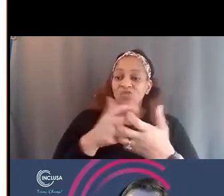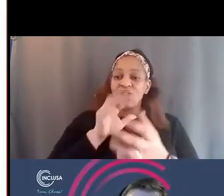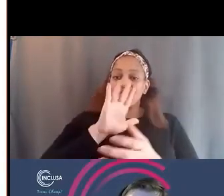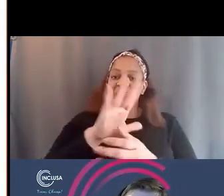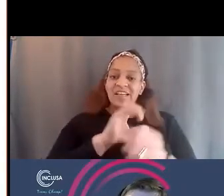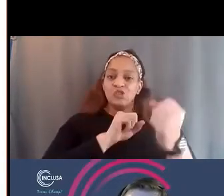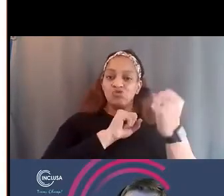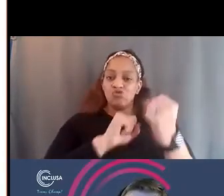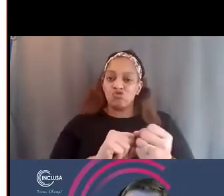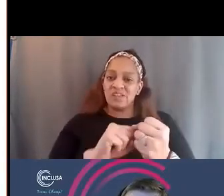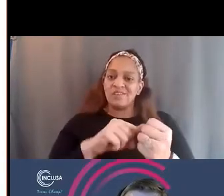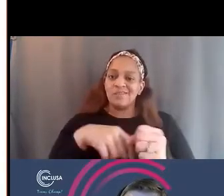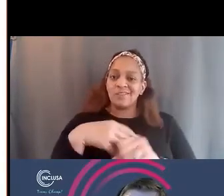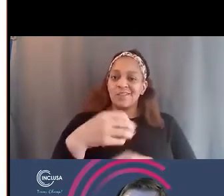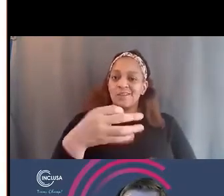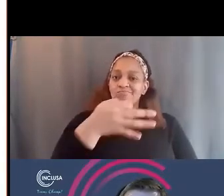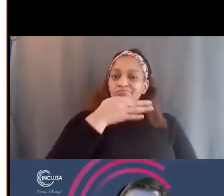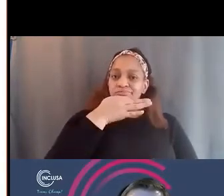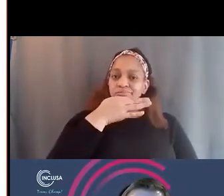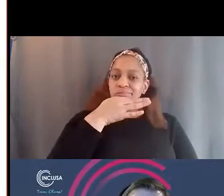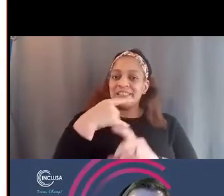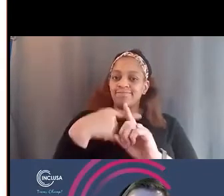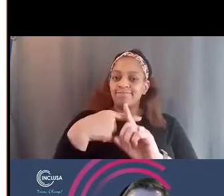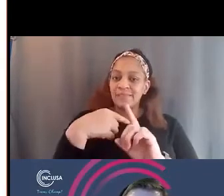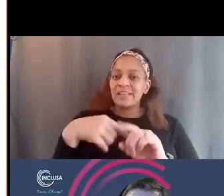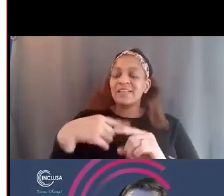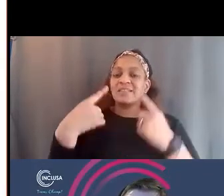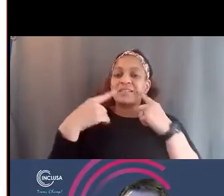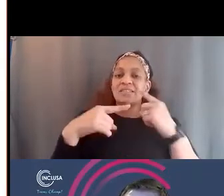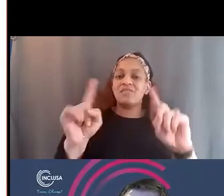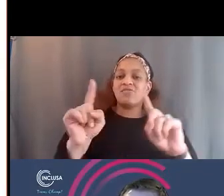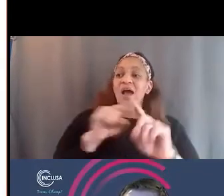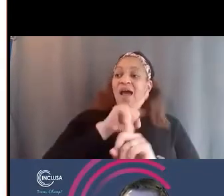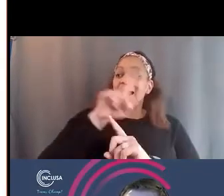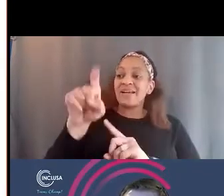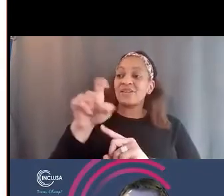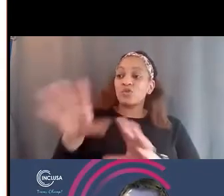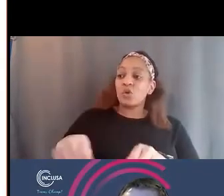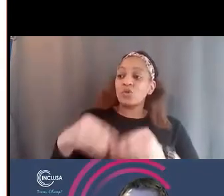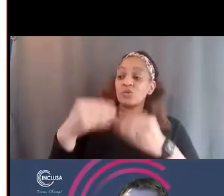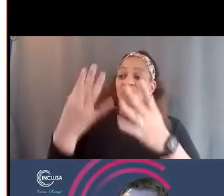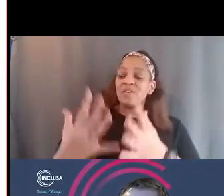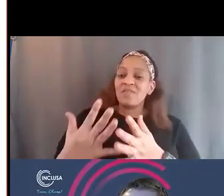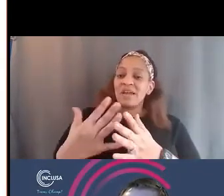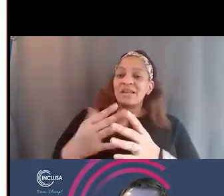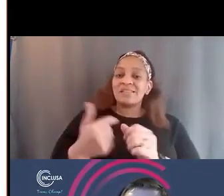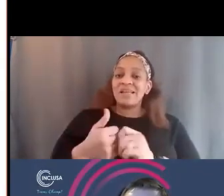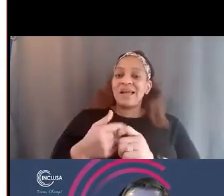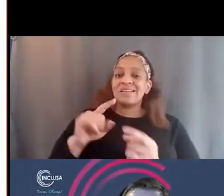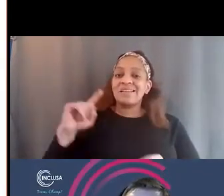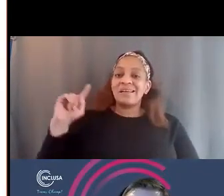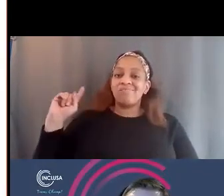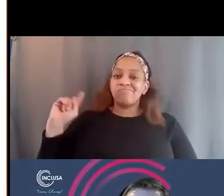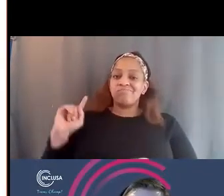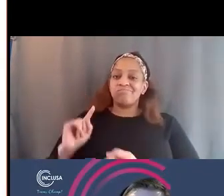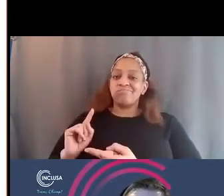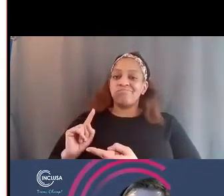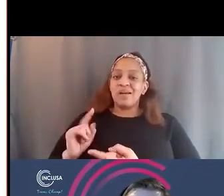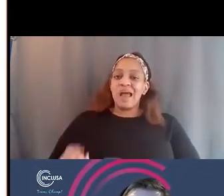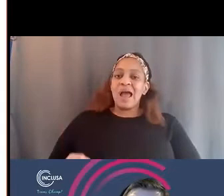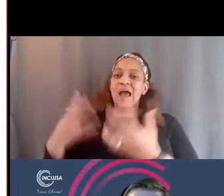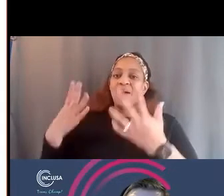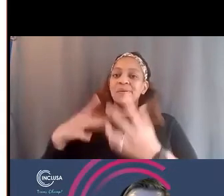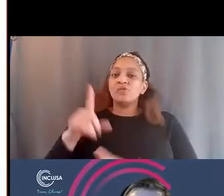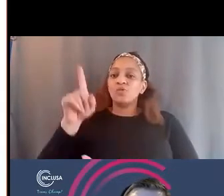really those natural supports at work that we all receive, really asking that provider to back off on the amount of one-on-one